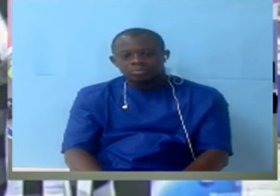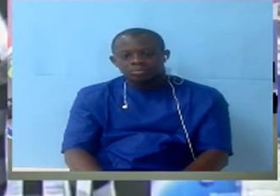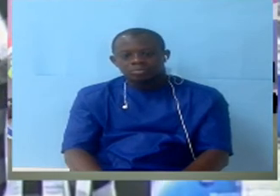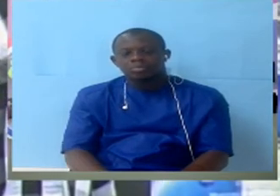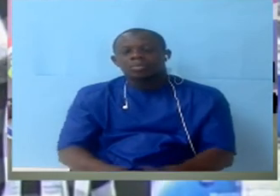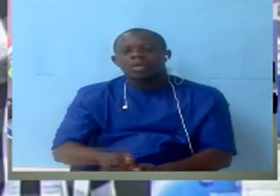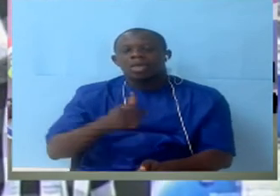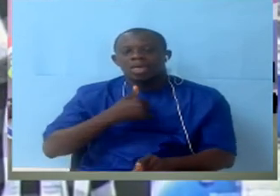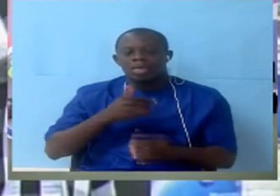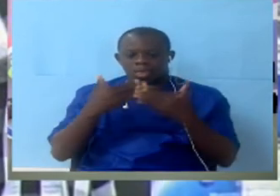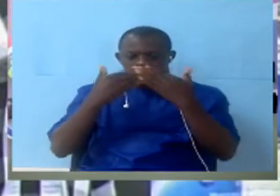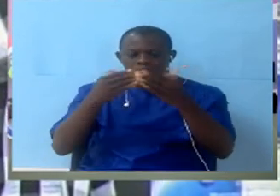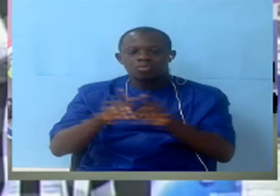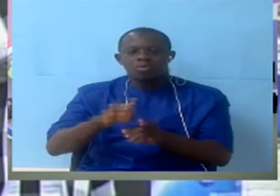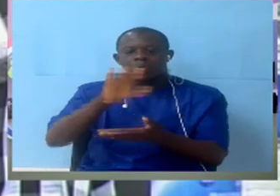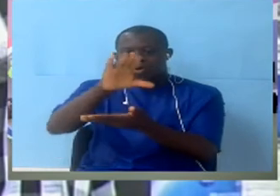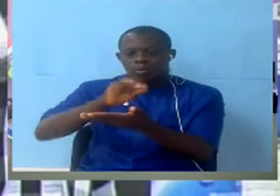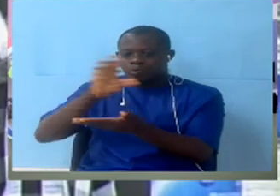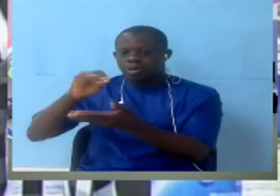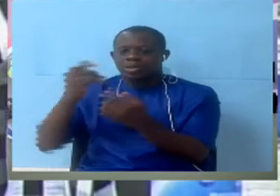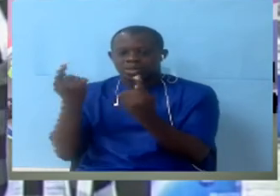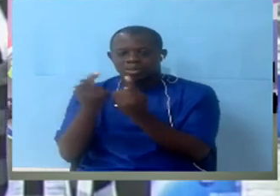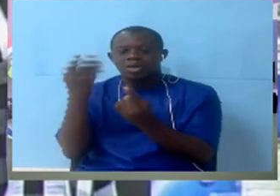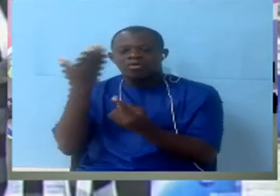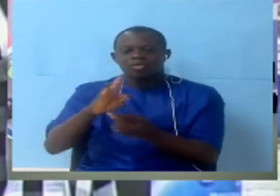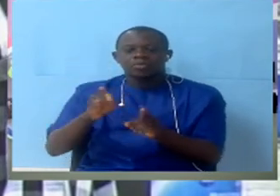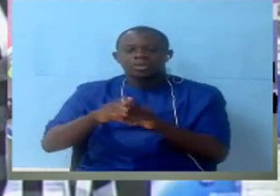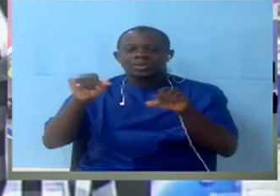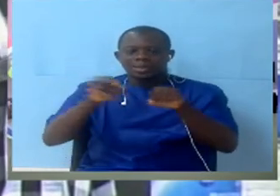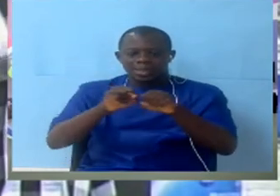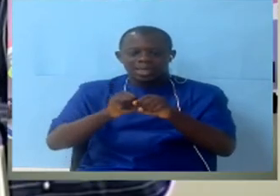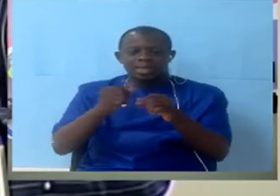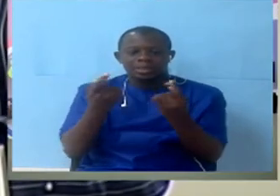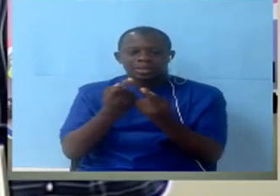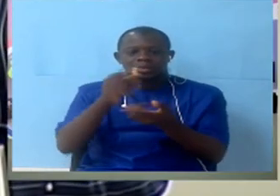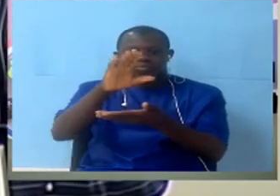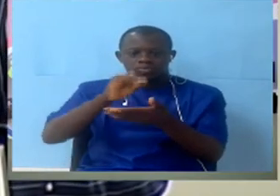I told them I was going to collect some material from Zigansor and I'll come back tomorrow